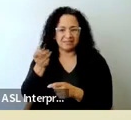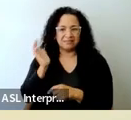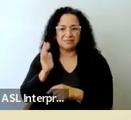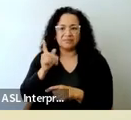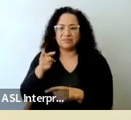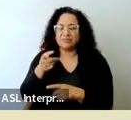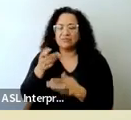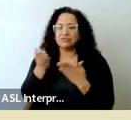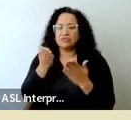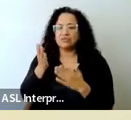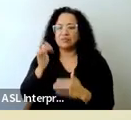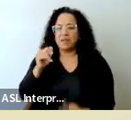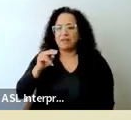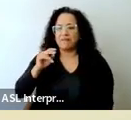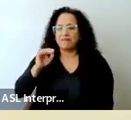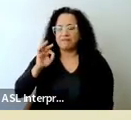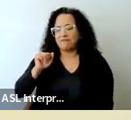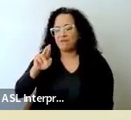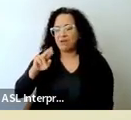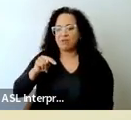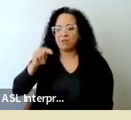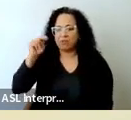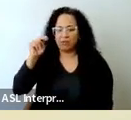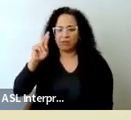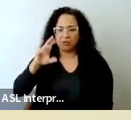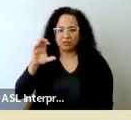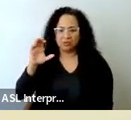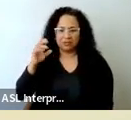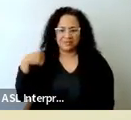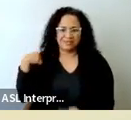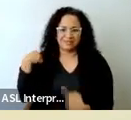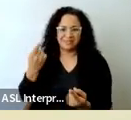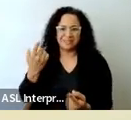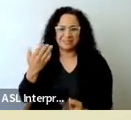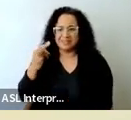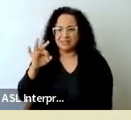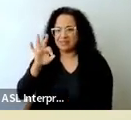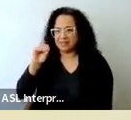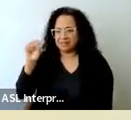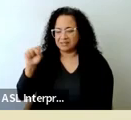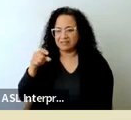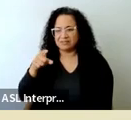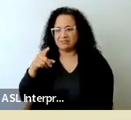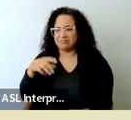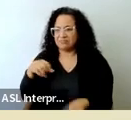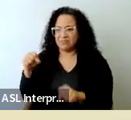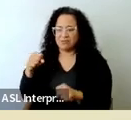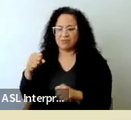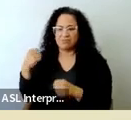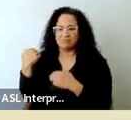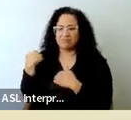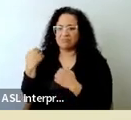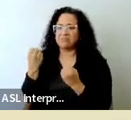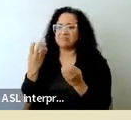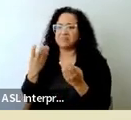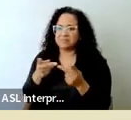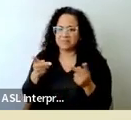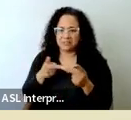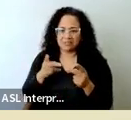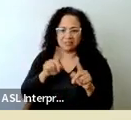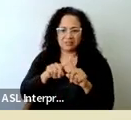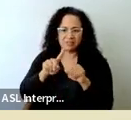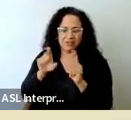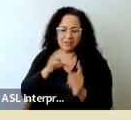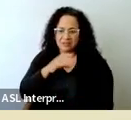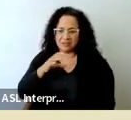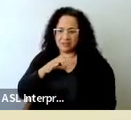Northern Regional Center since the 90s. He holds many key positions on various committees, including being